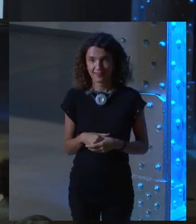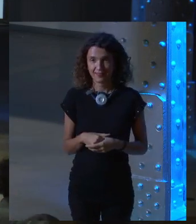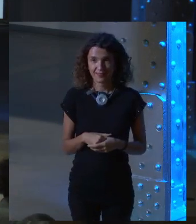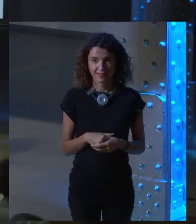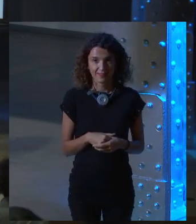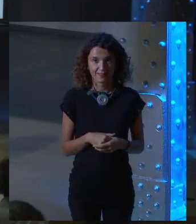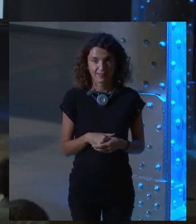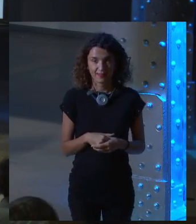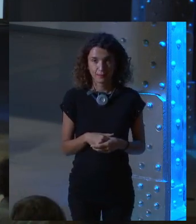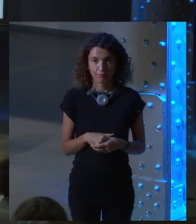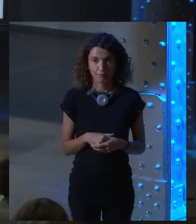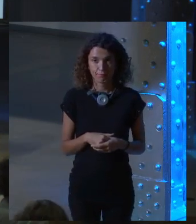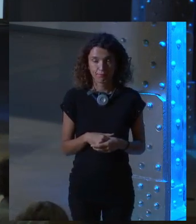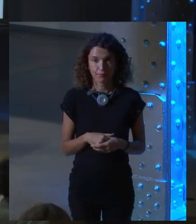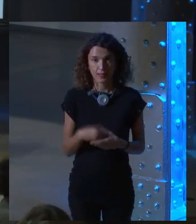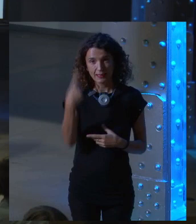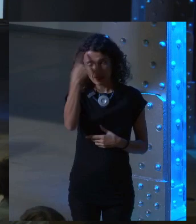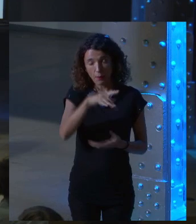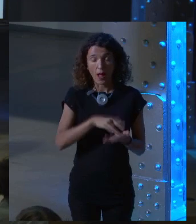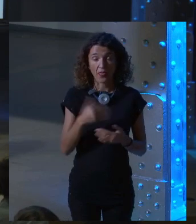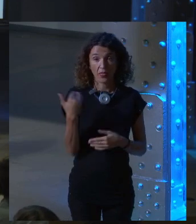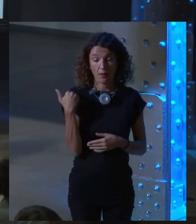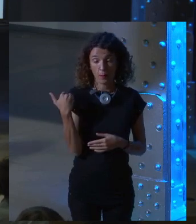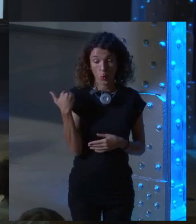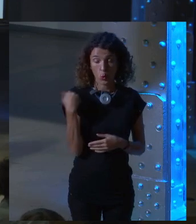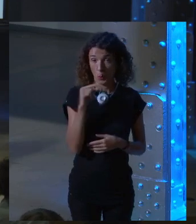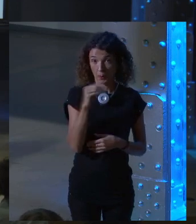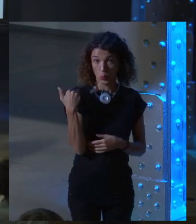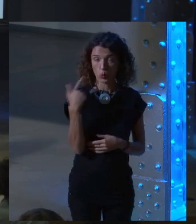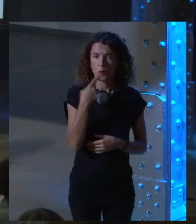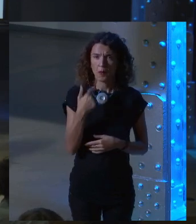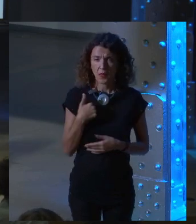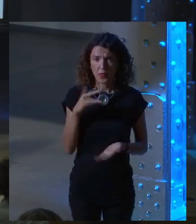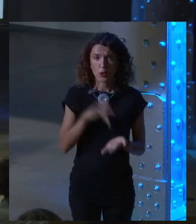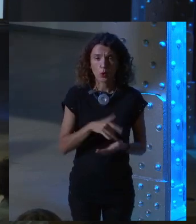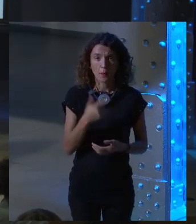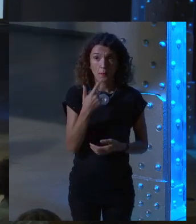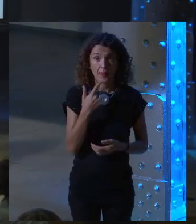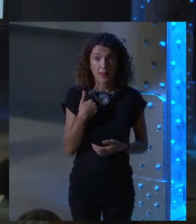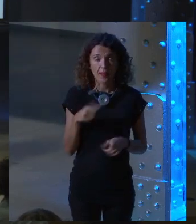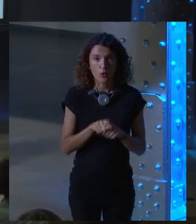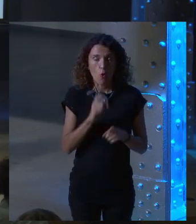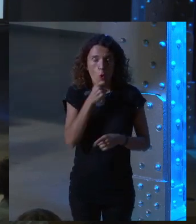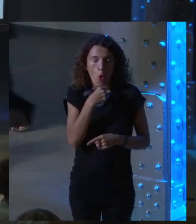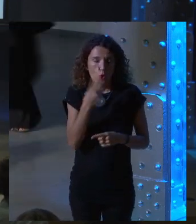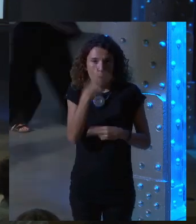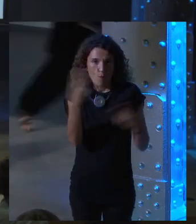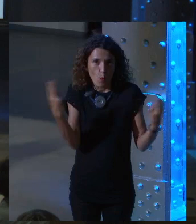Ines said to me just a few minutes ago, I hate speaking in public.